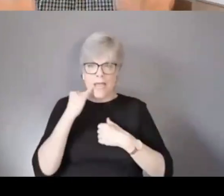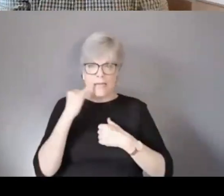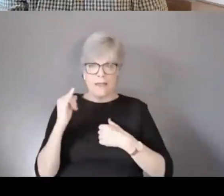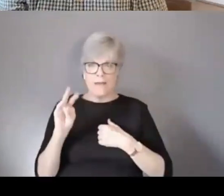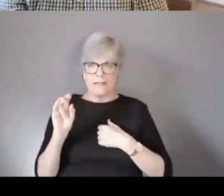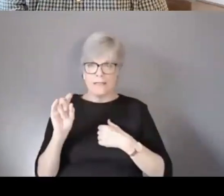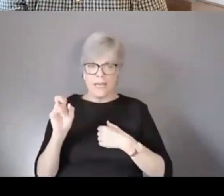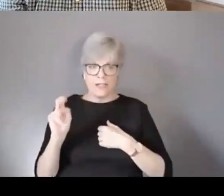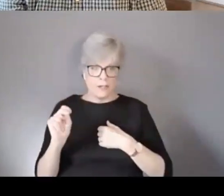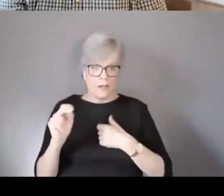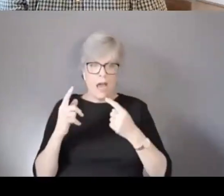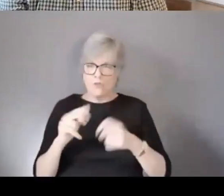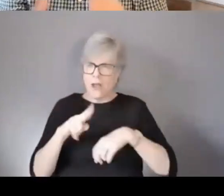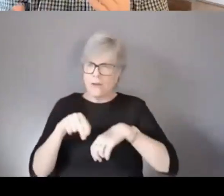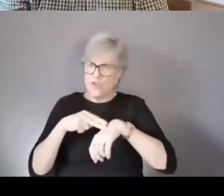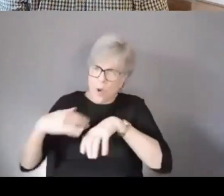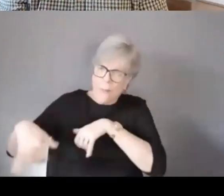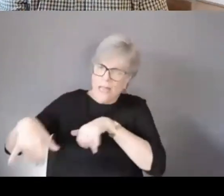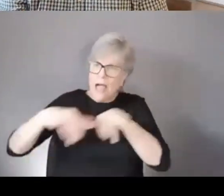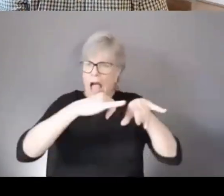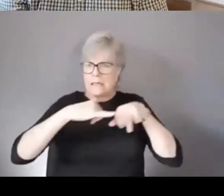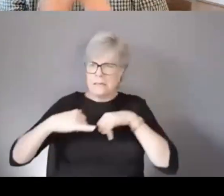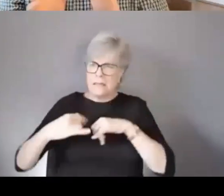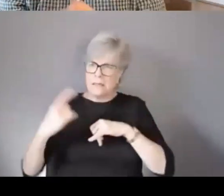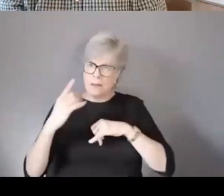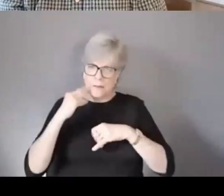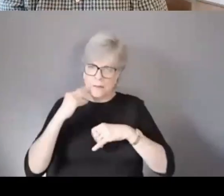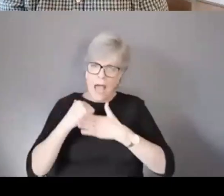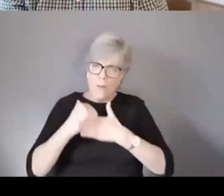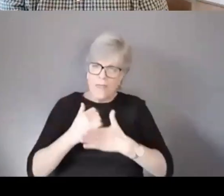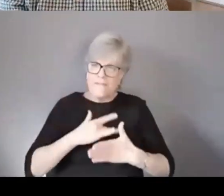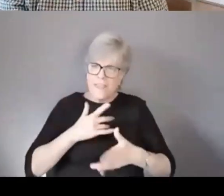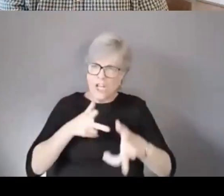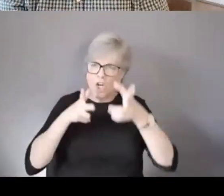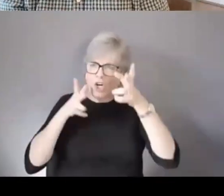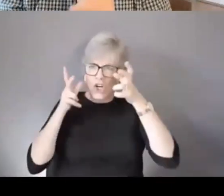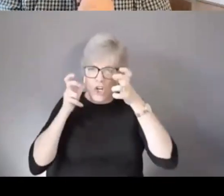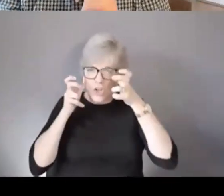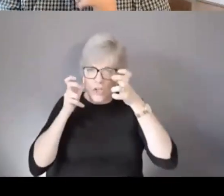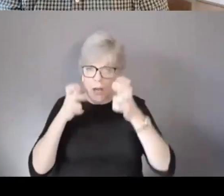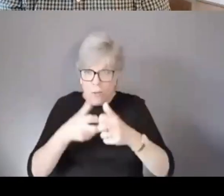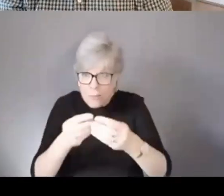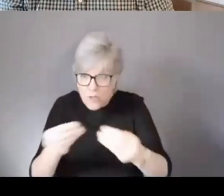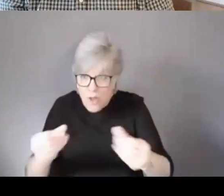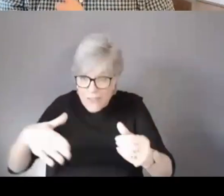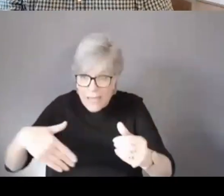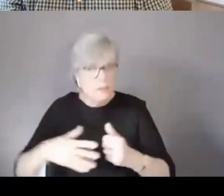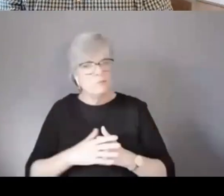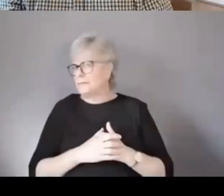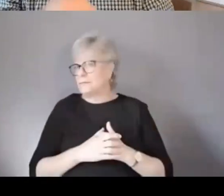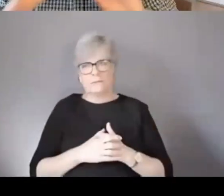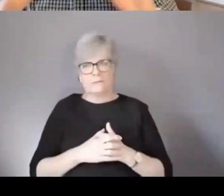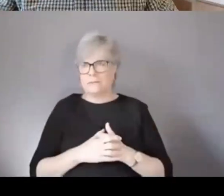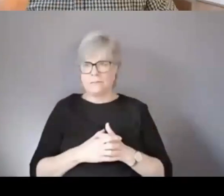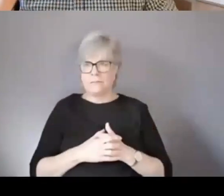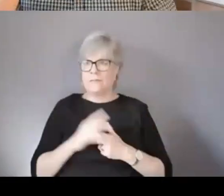I'm just trying to normalize someone's experience and help them feel heard. I'm not trying to problem solve anything yet. One thing that validation is